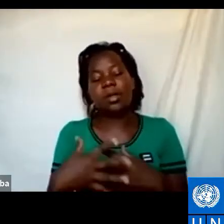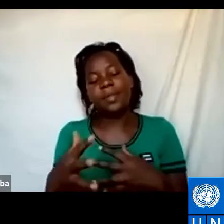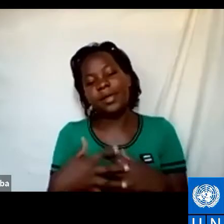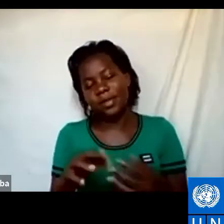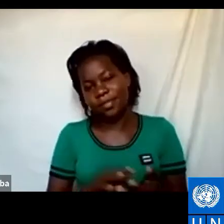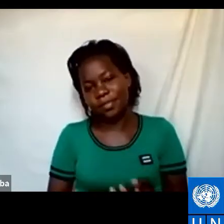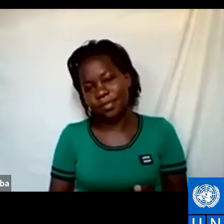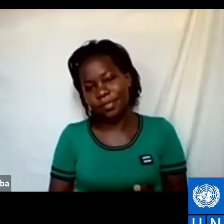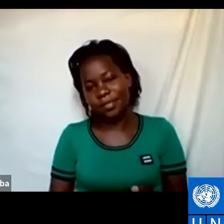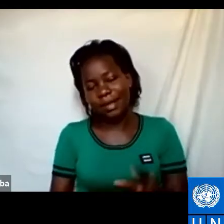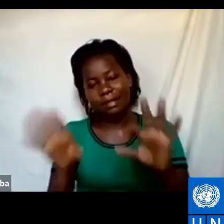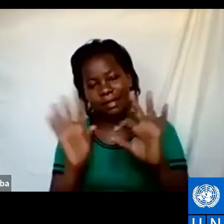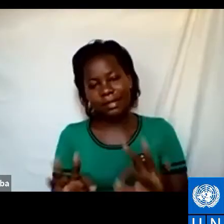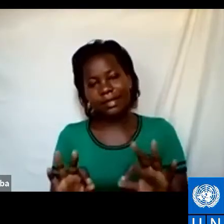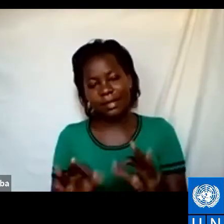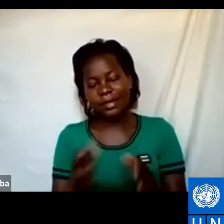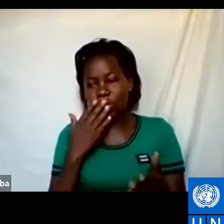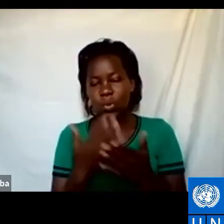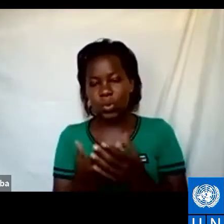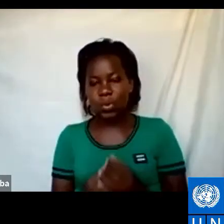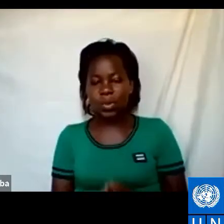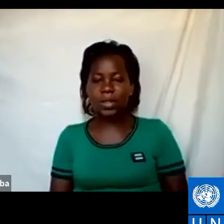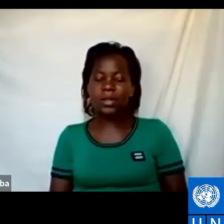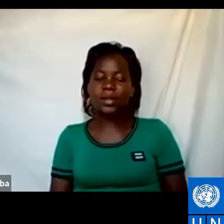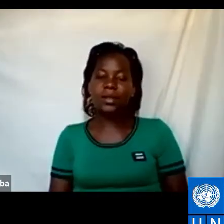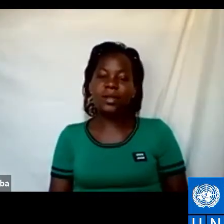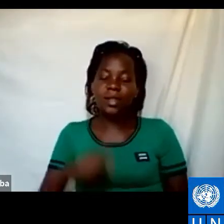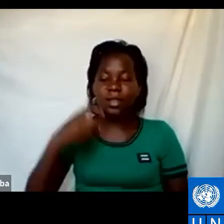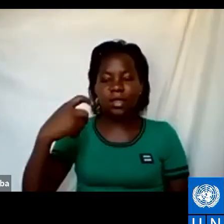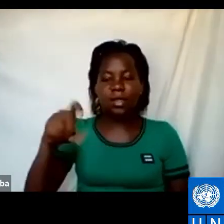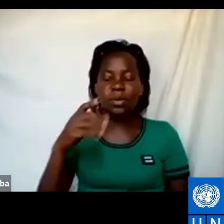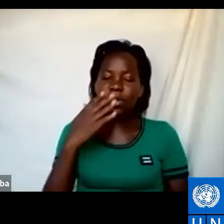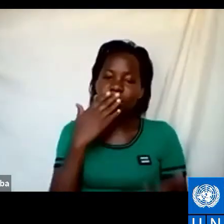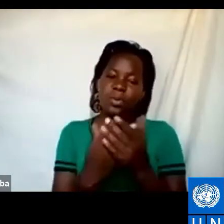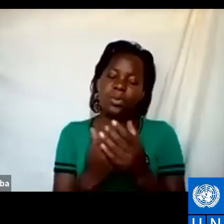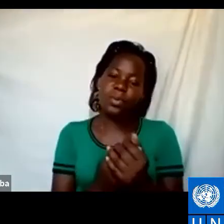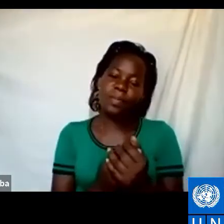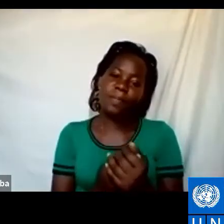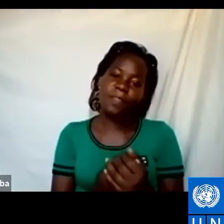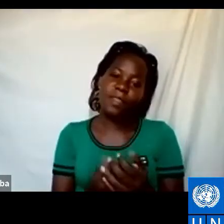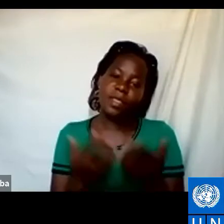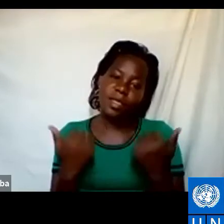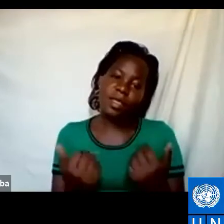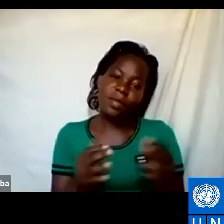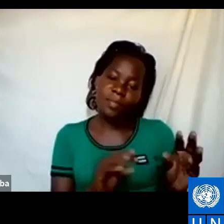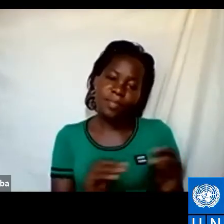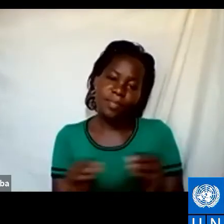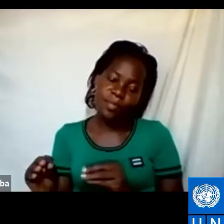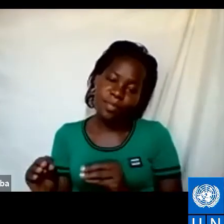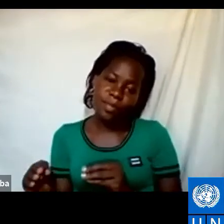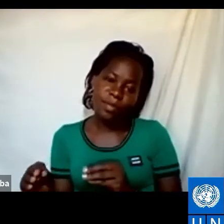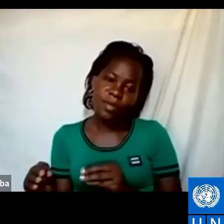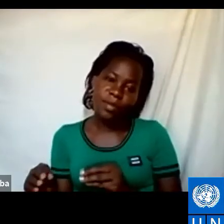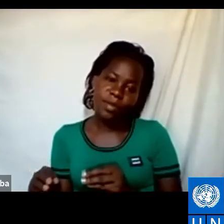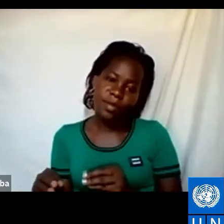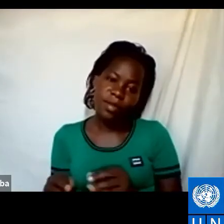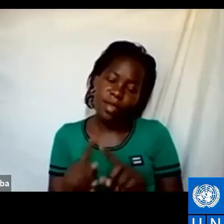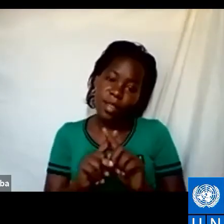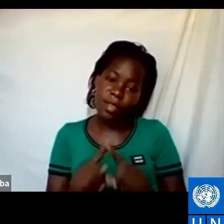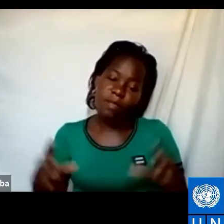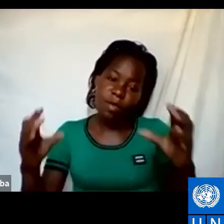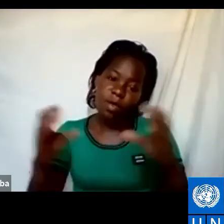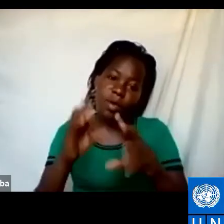very precise, and so the quality is very high. And as we move that way, a different group of people be